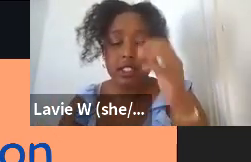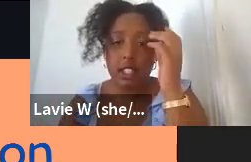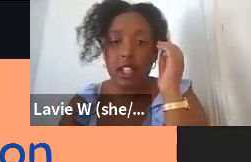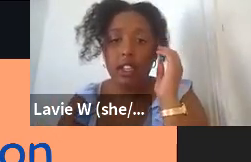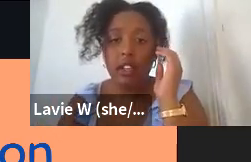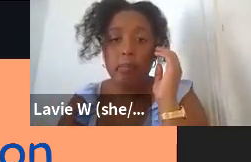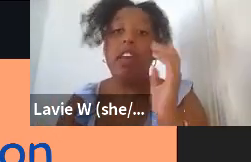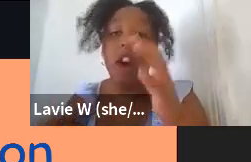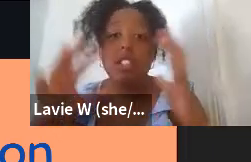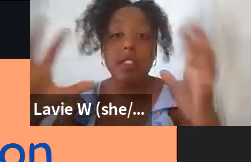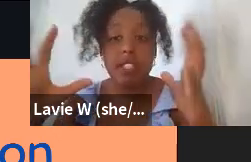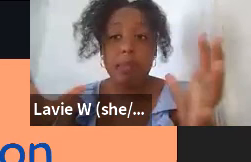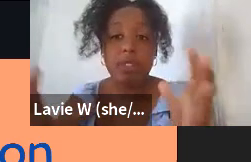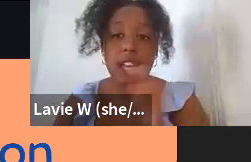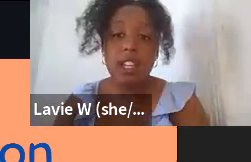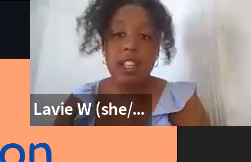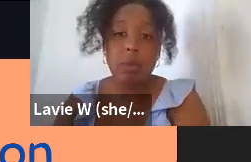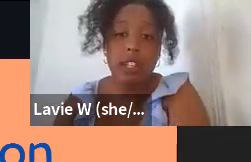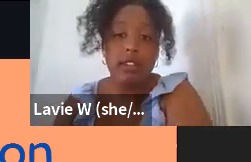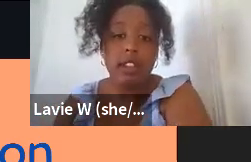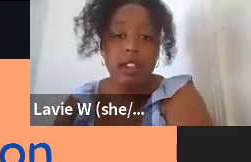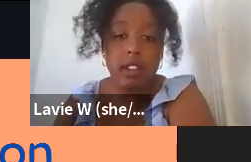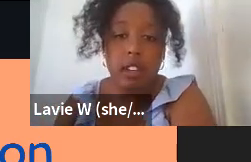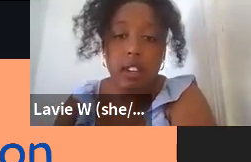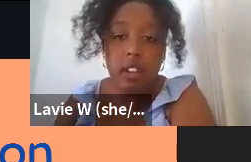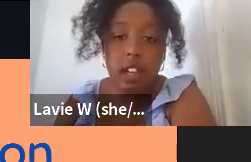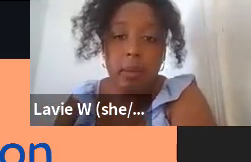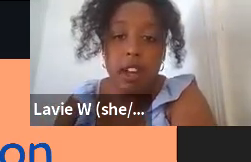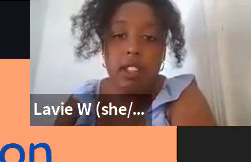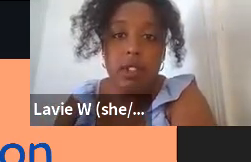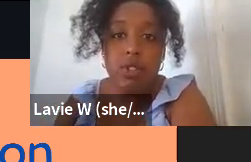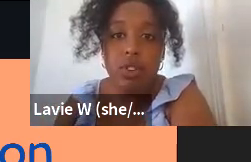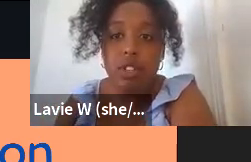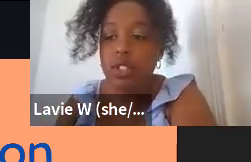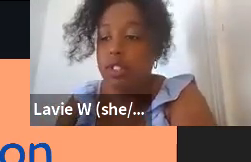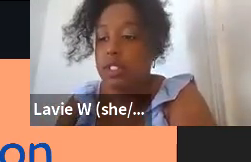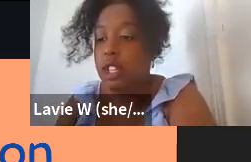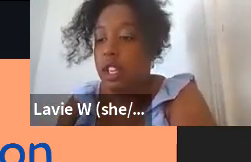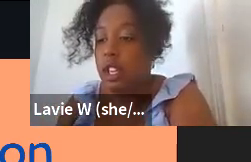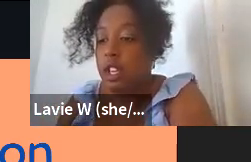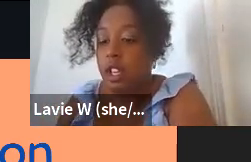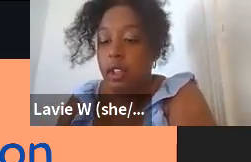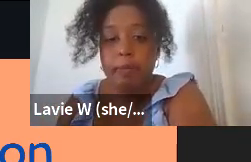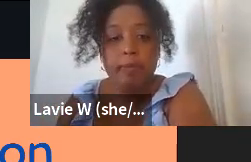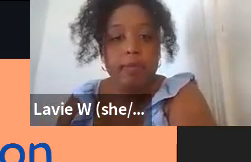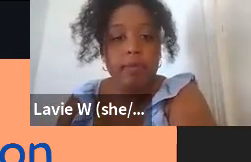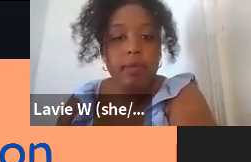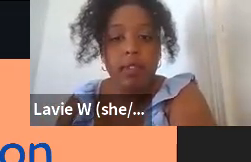marginalized because of the type of society that we live in, because of the structures.